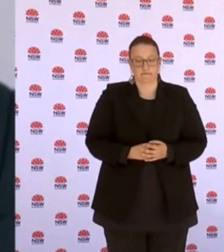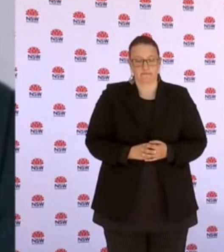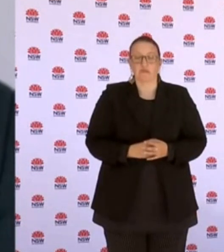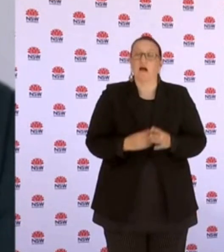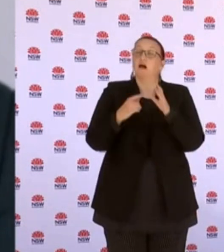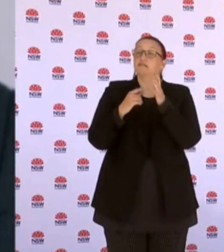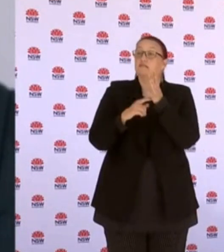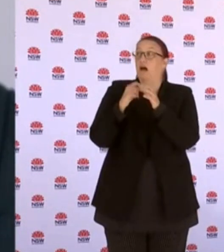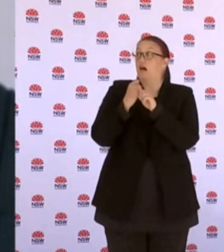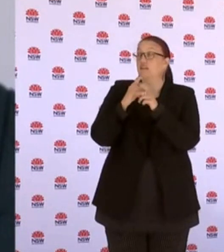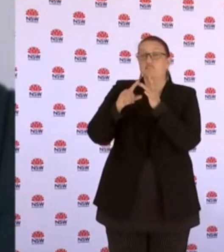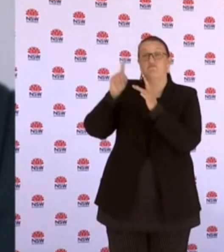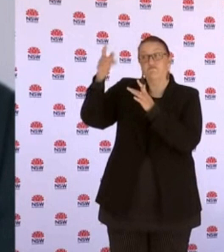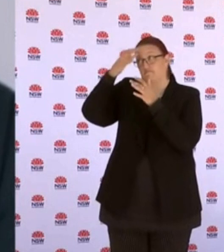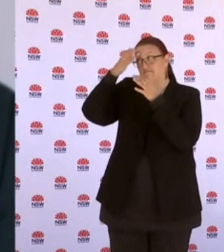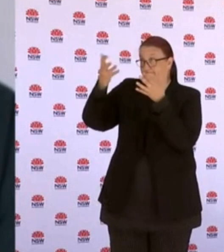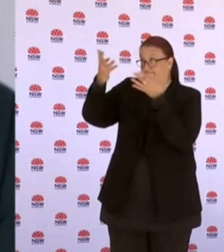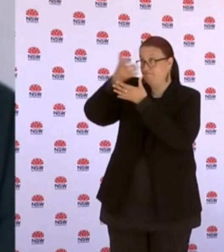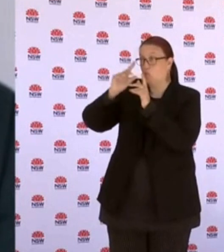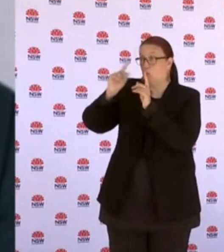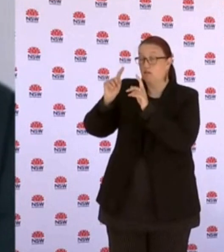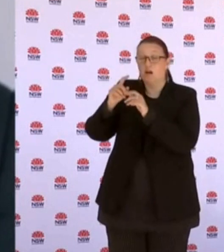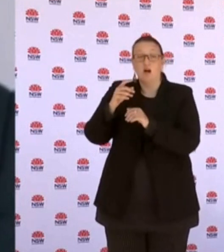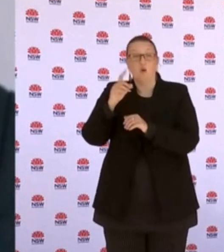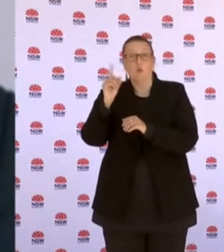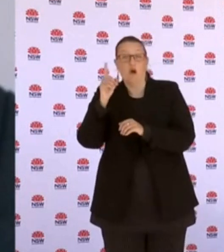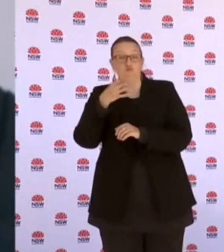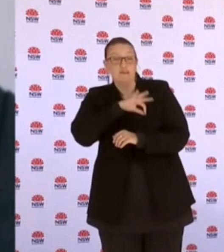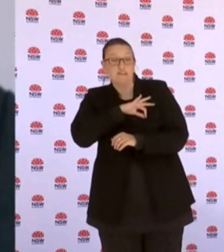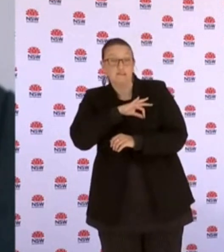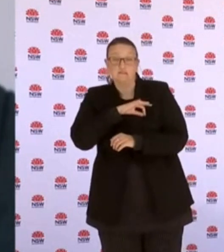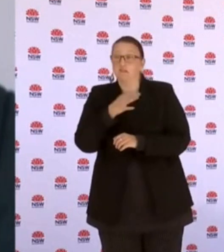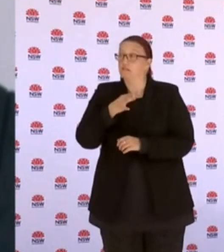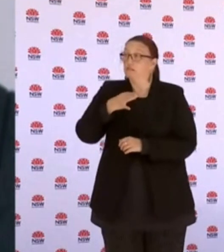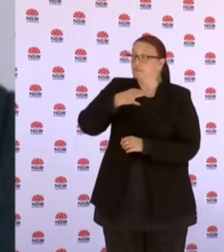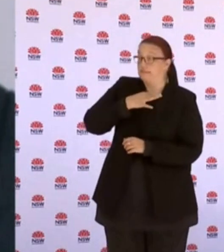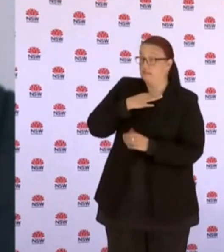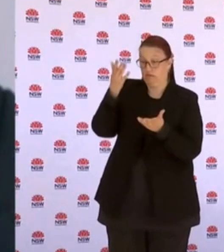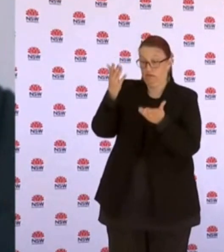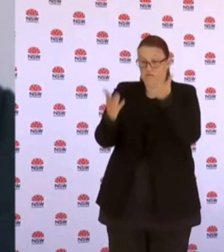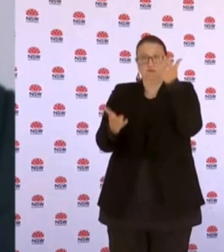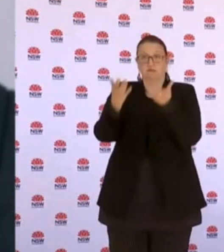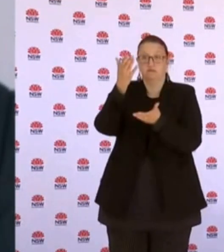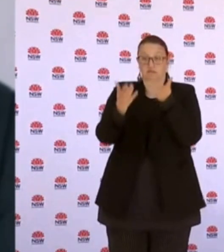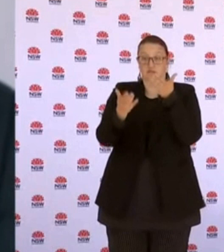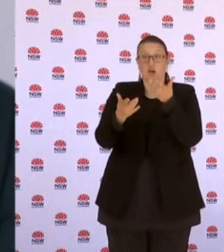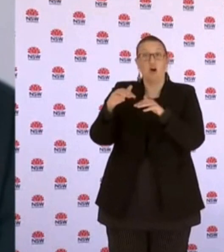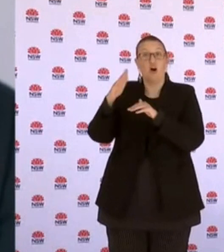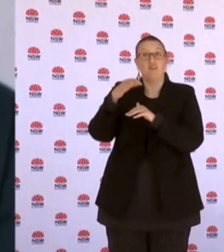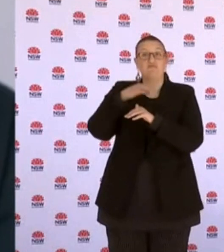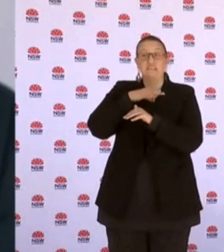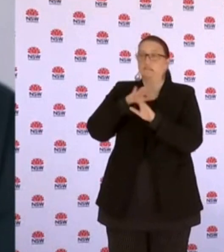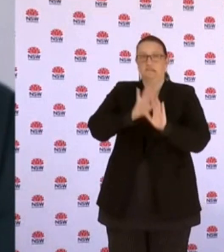on a risk-benefit discussion. We feel that GPs know your client, your customers' patients